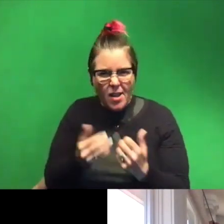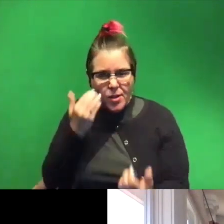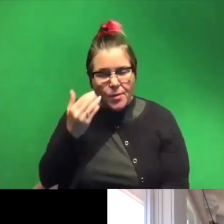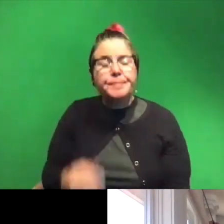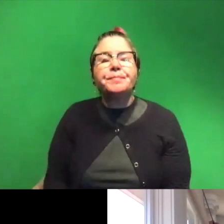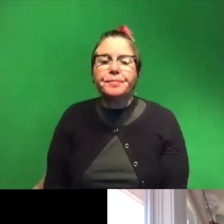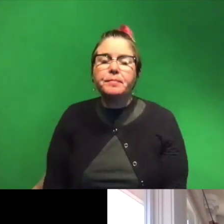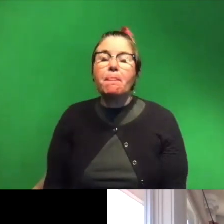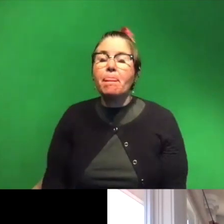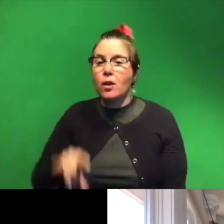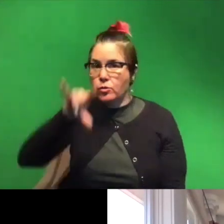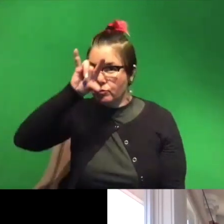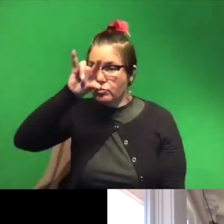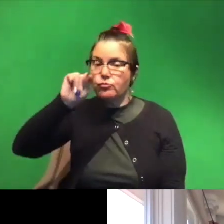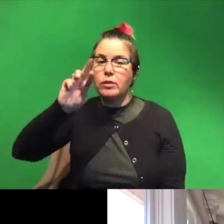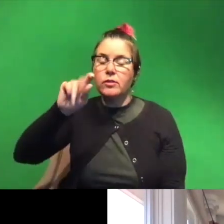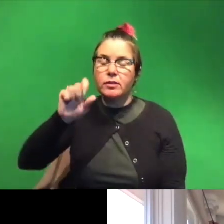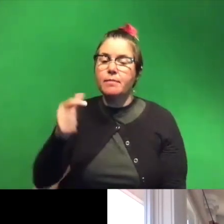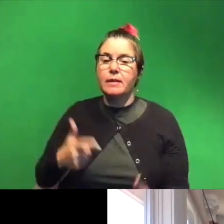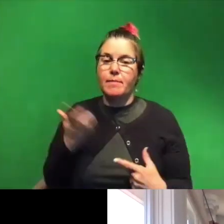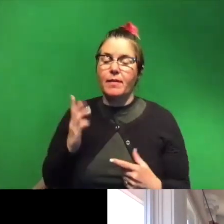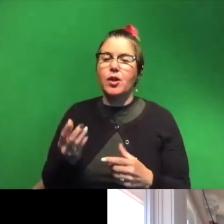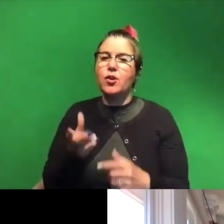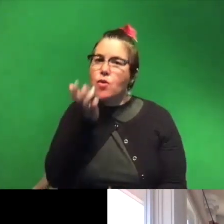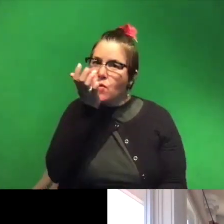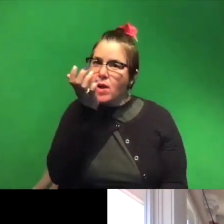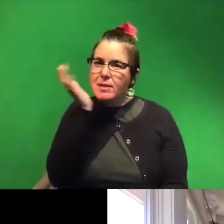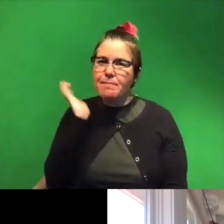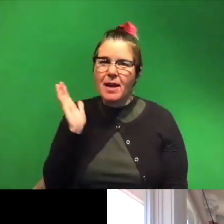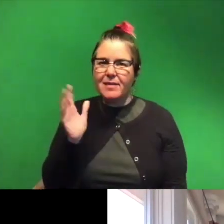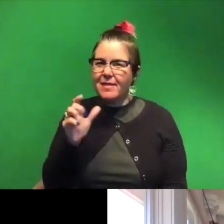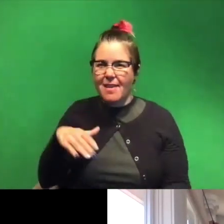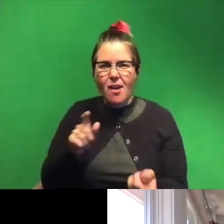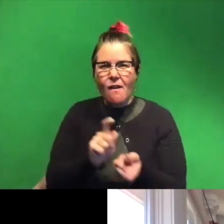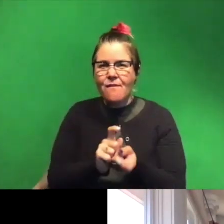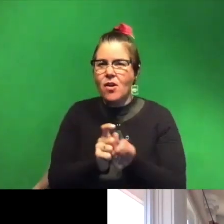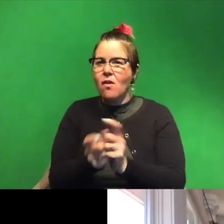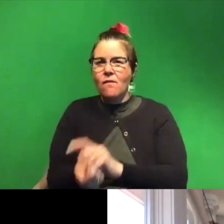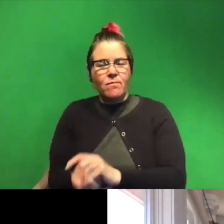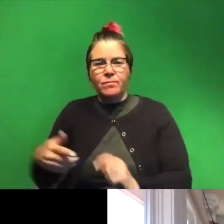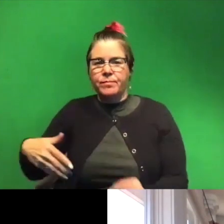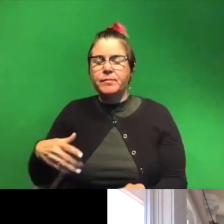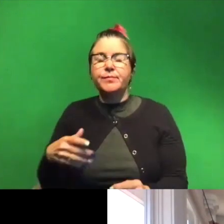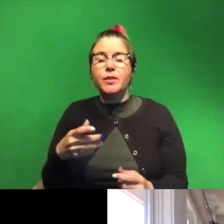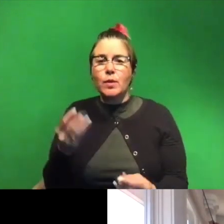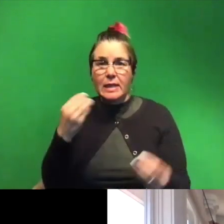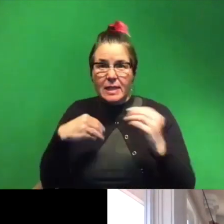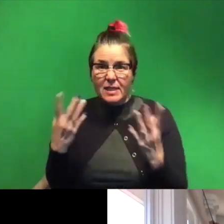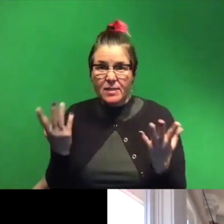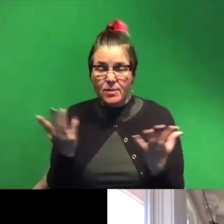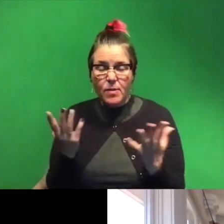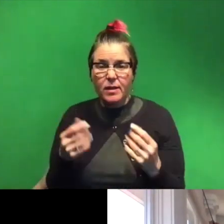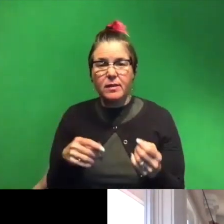when Triceratops lived, grasses and stuff had not really started to evolve yet. So a lot of what they had to eat were